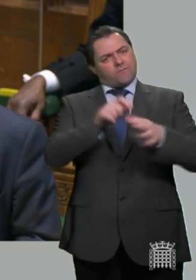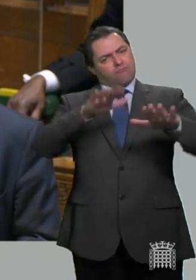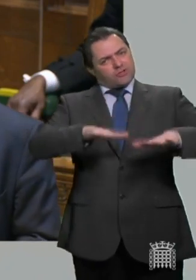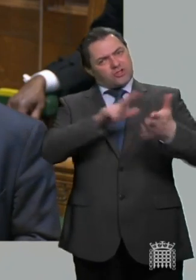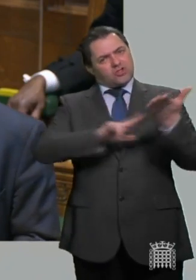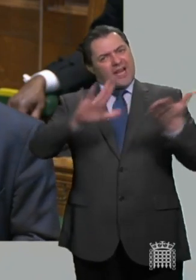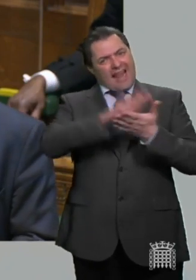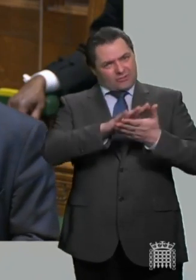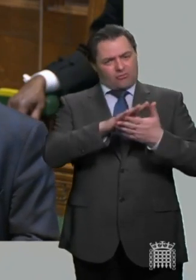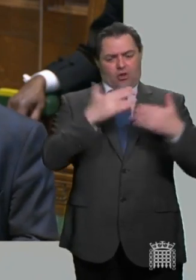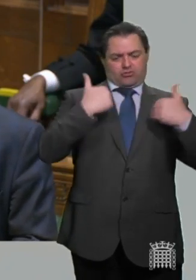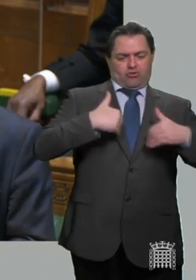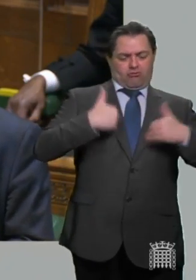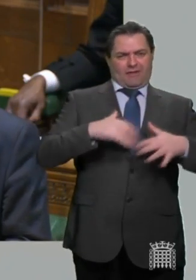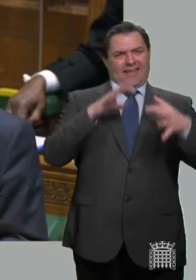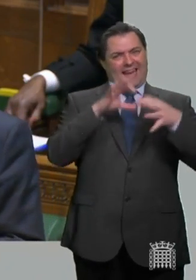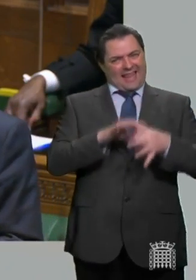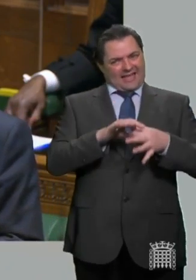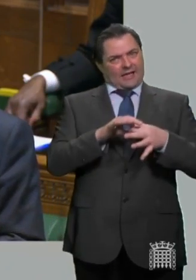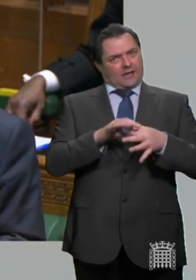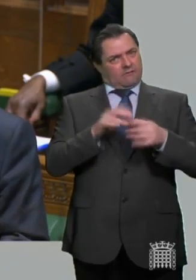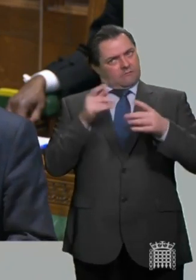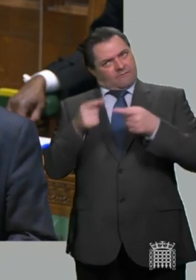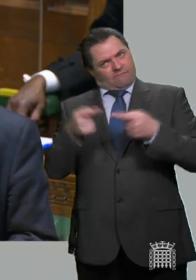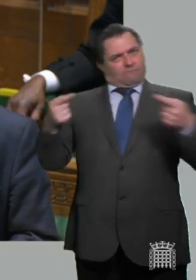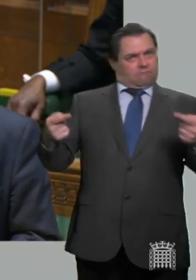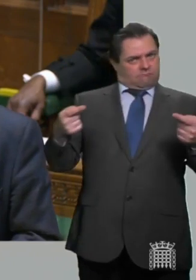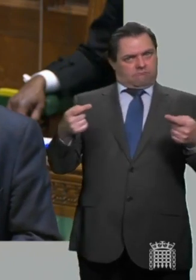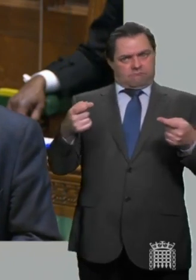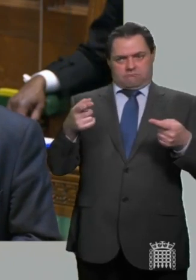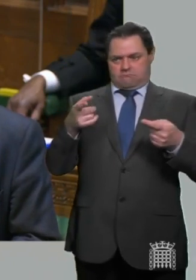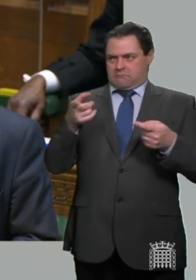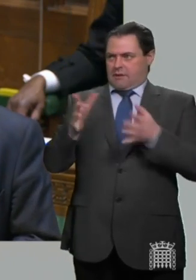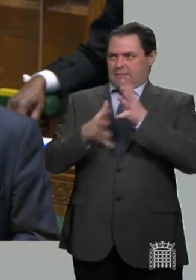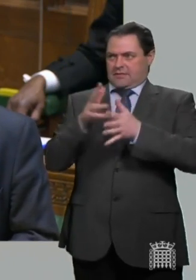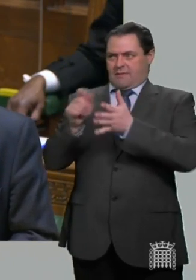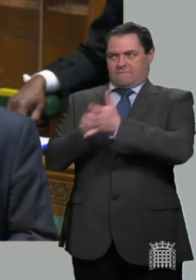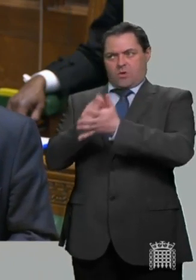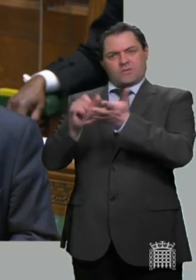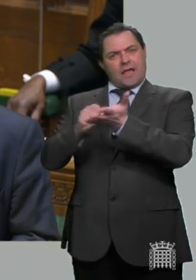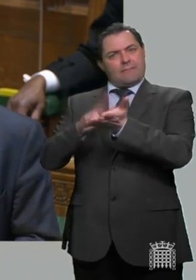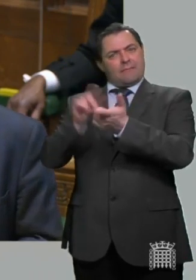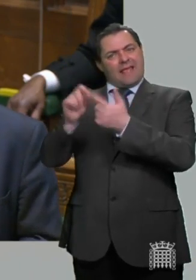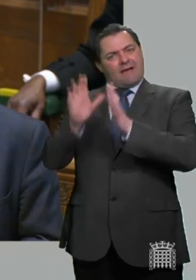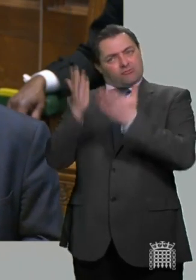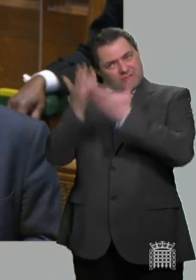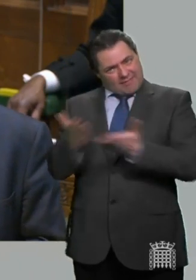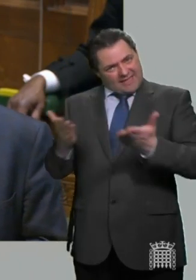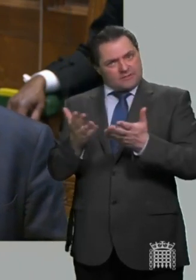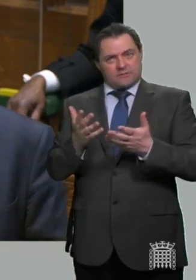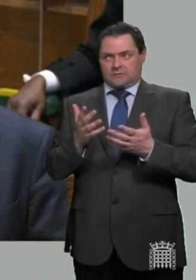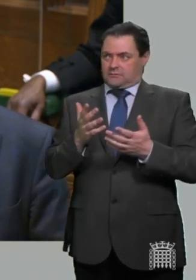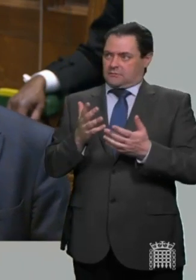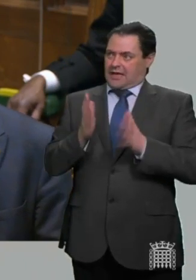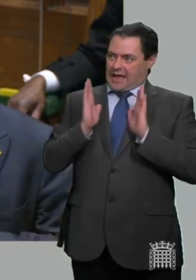Scotland must be accepted as a legitimate vote against a referendum, surely a vote for the SNP in May must be respected as a mandate for